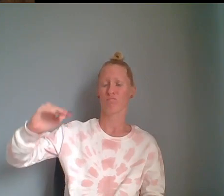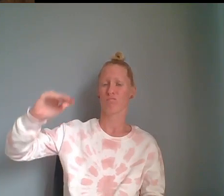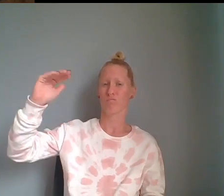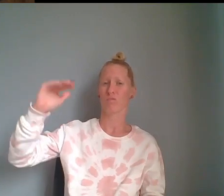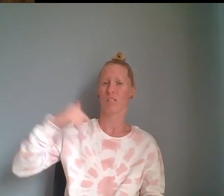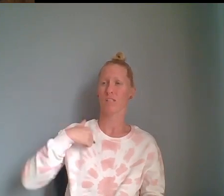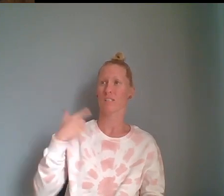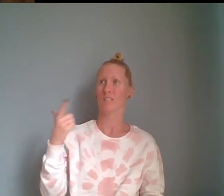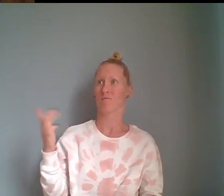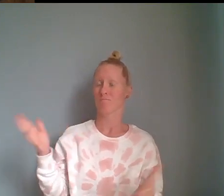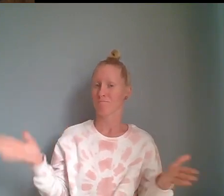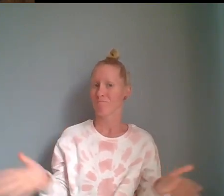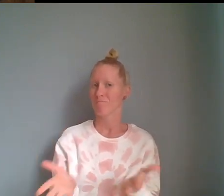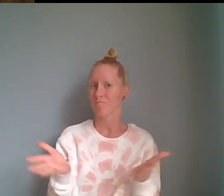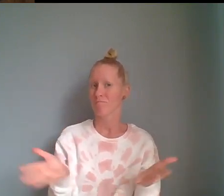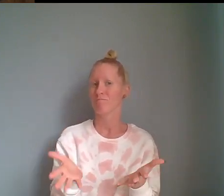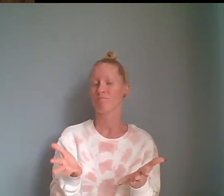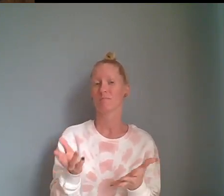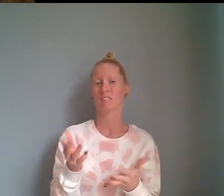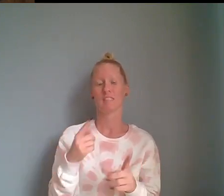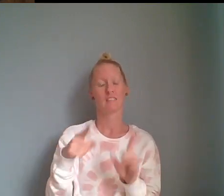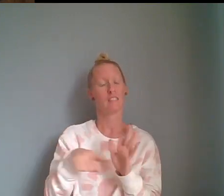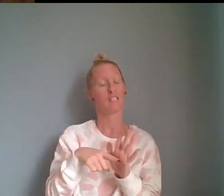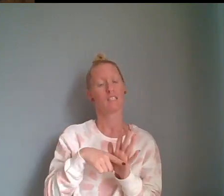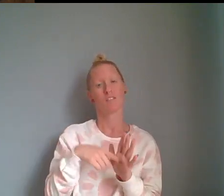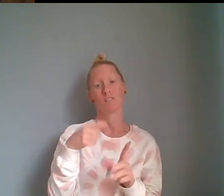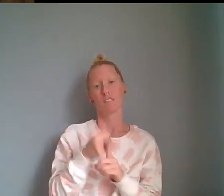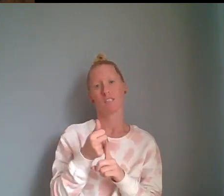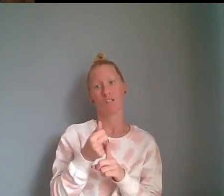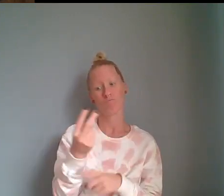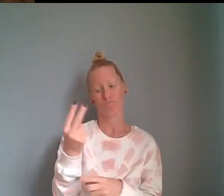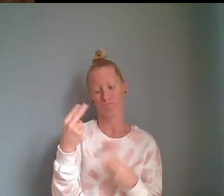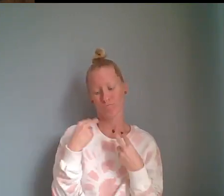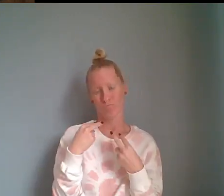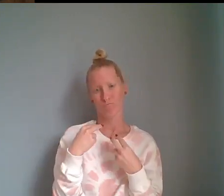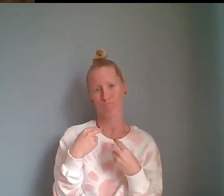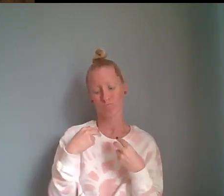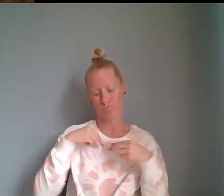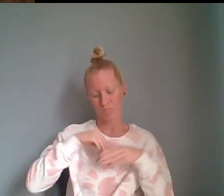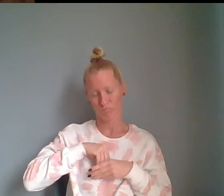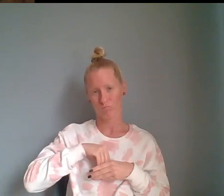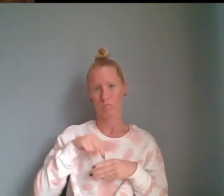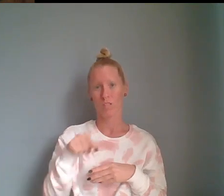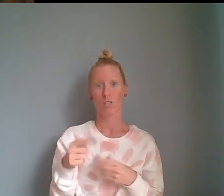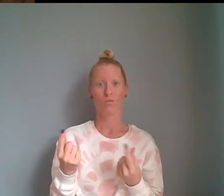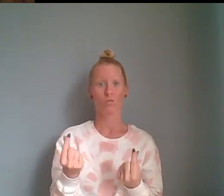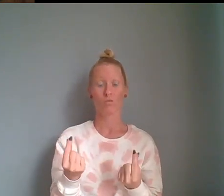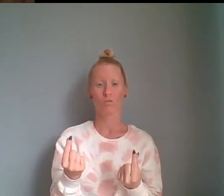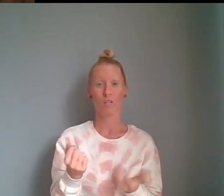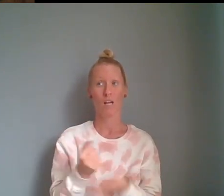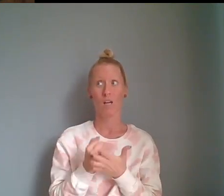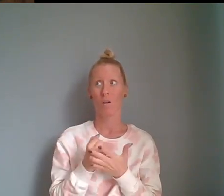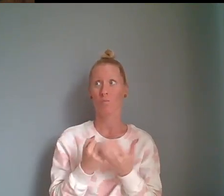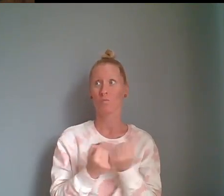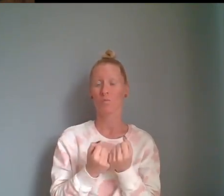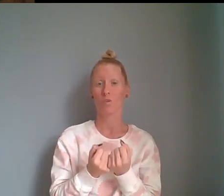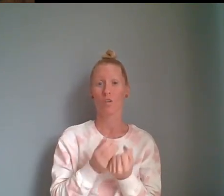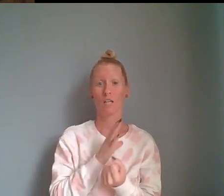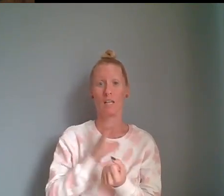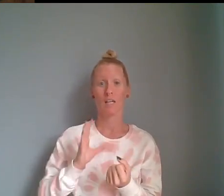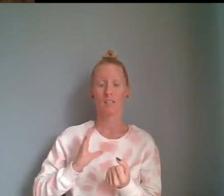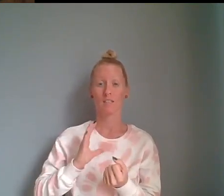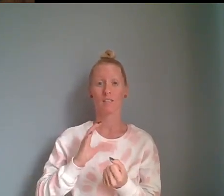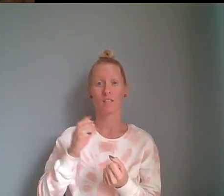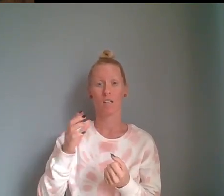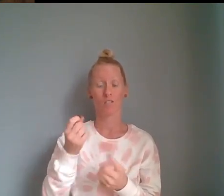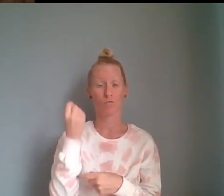fostered these kind of negative self-views. And so what you need to do is to help clients understand their negative